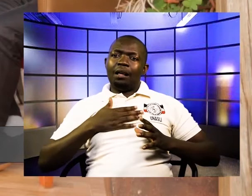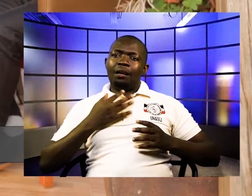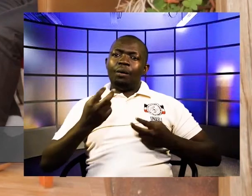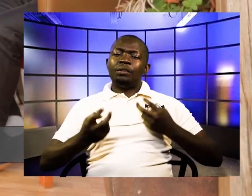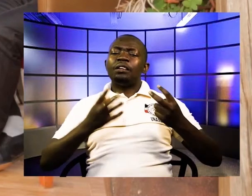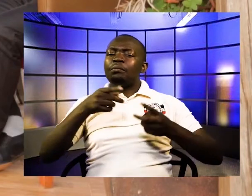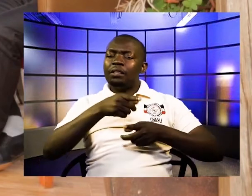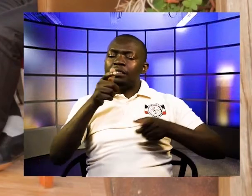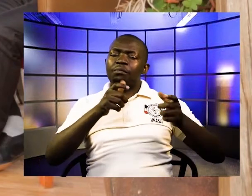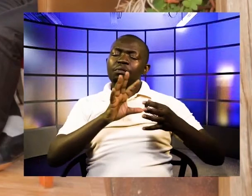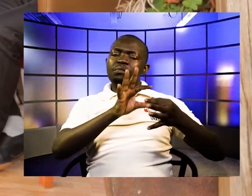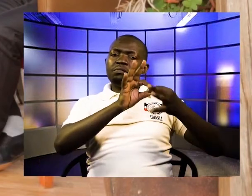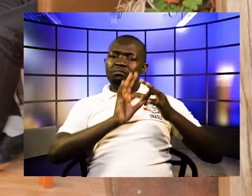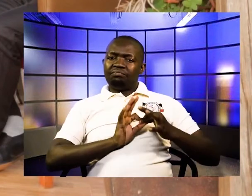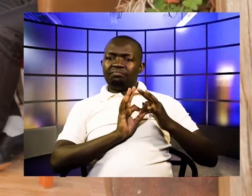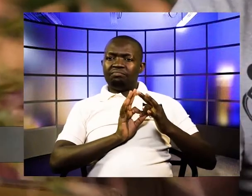batukwatirako ddala.